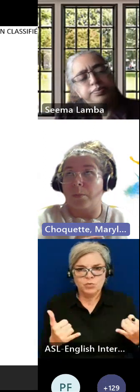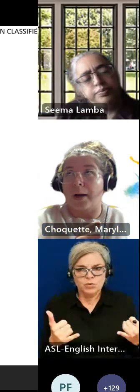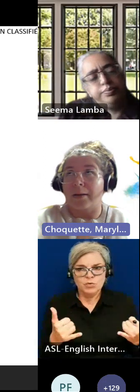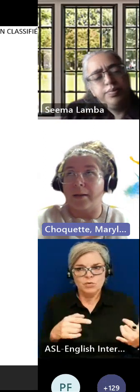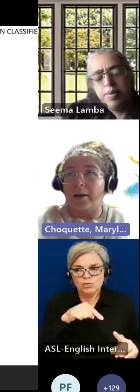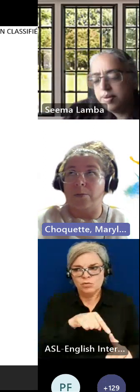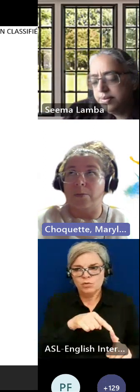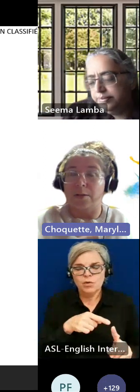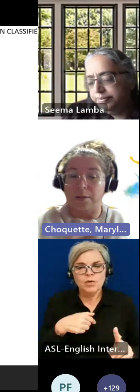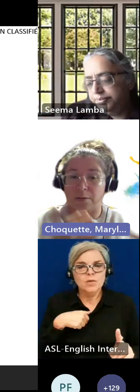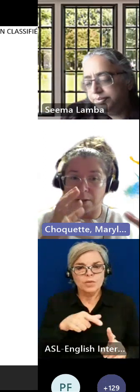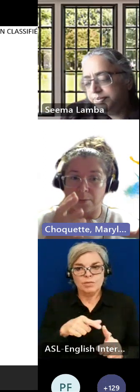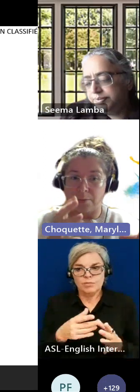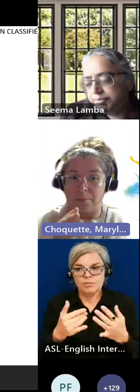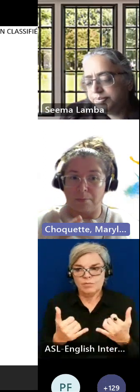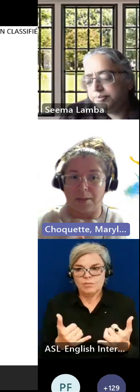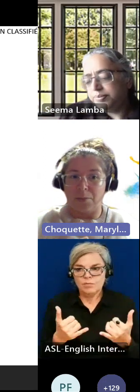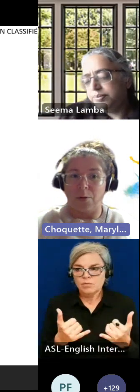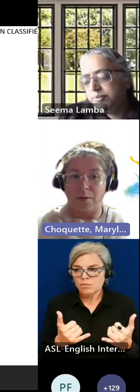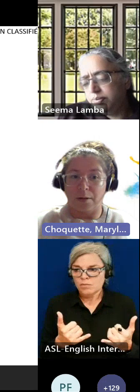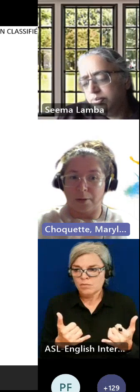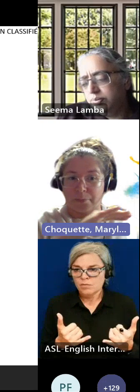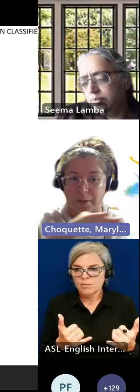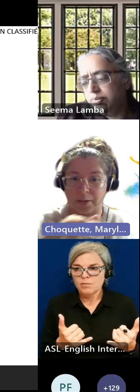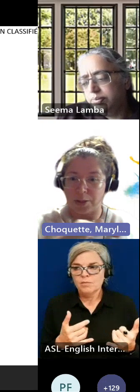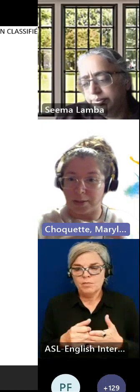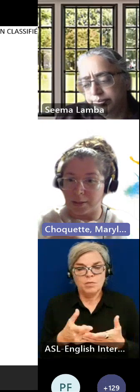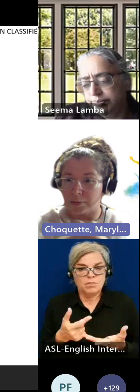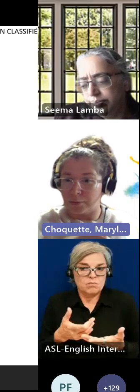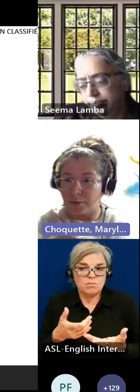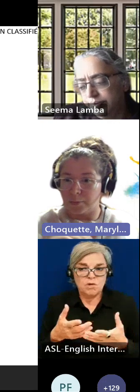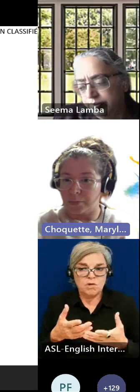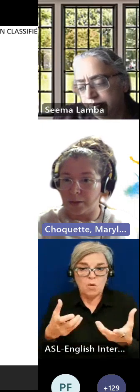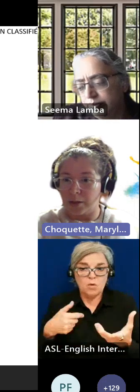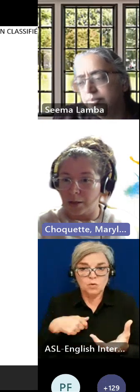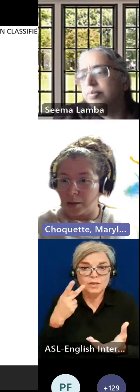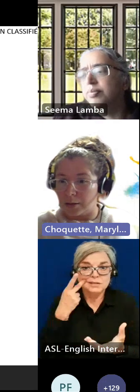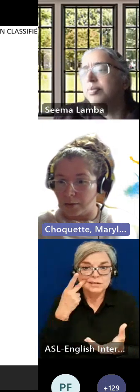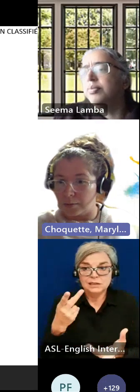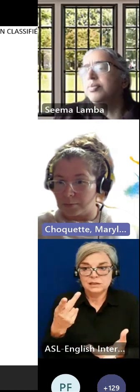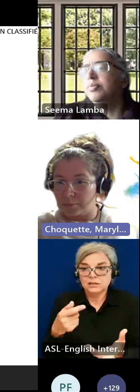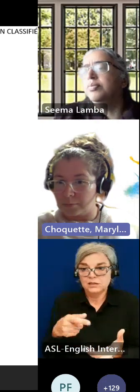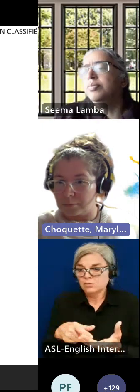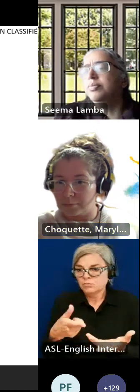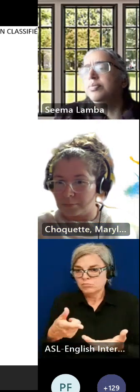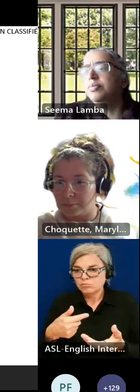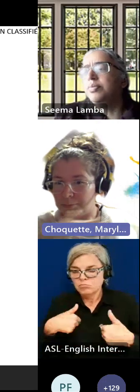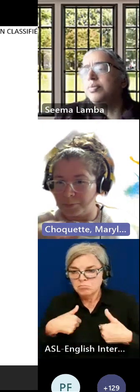go by that, which is a very minimal legislative